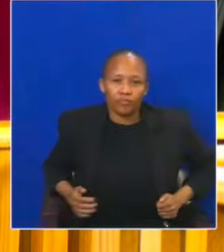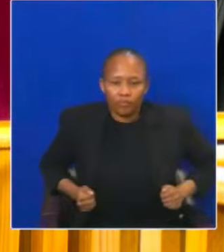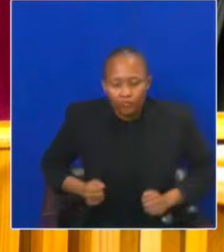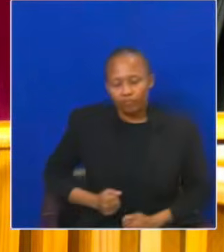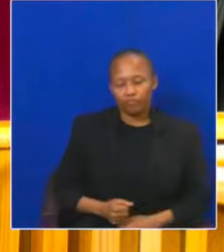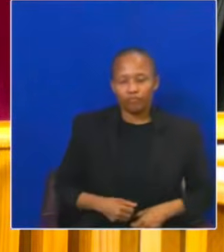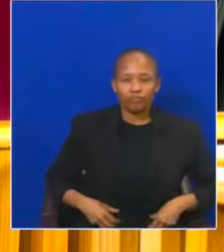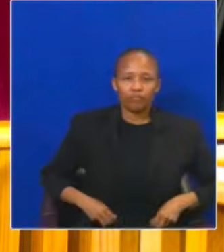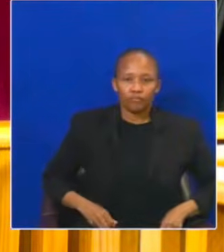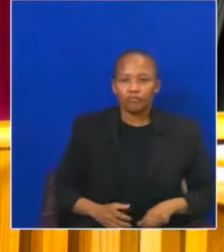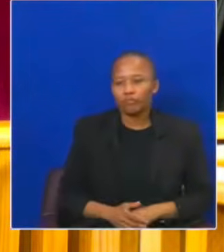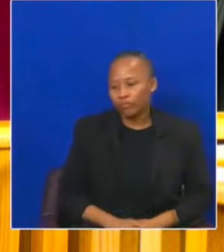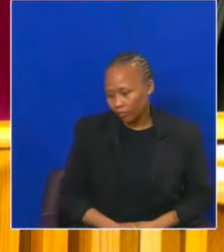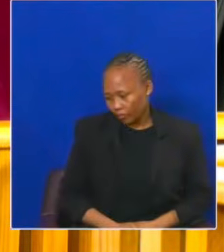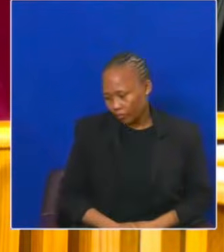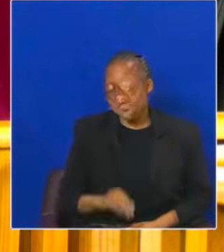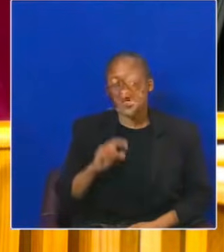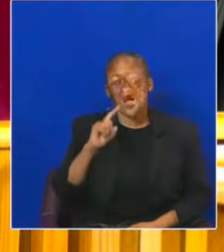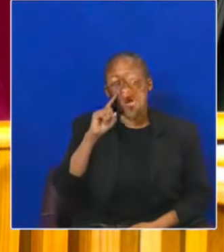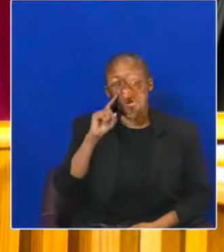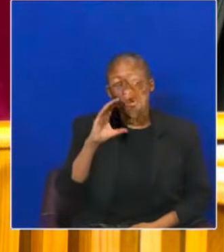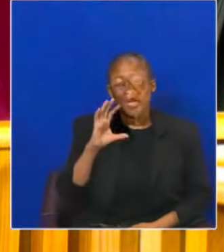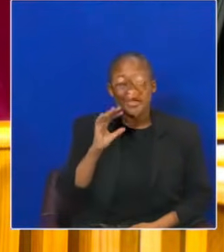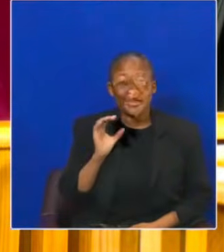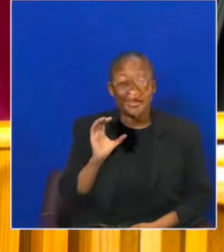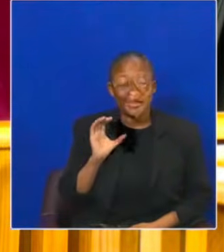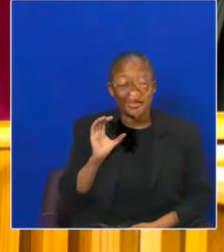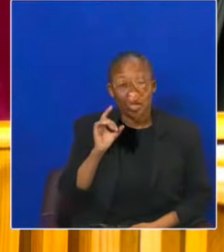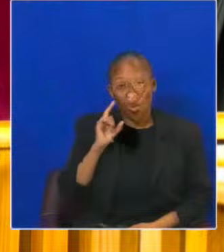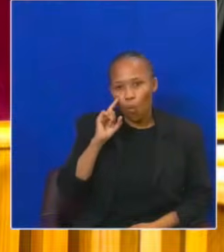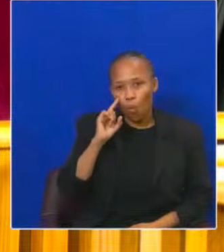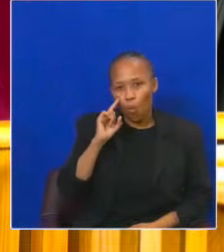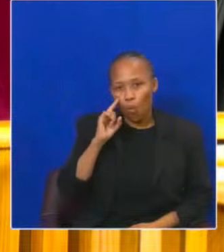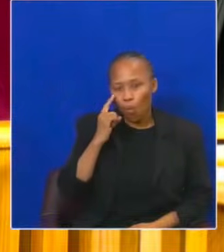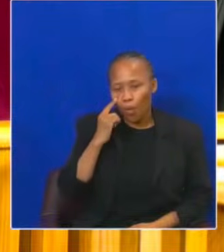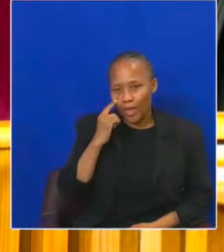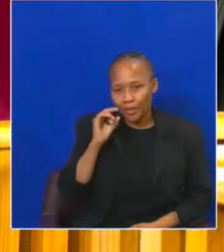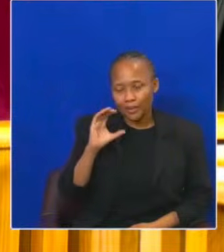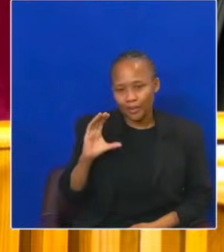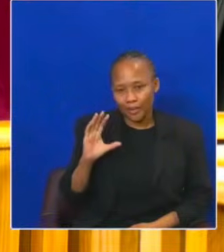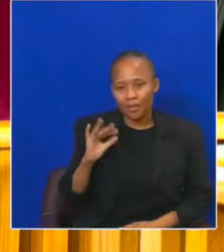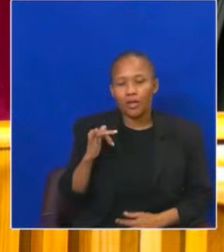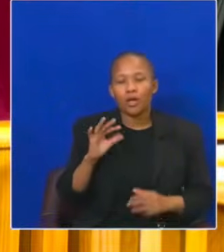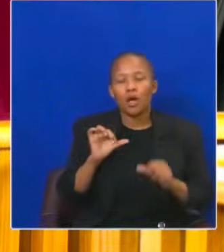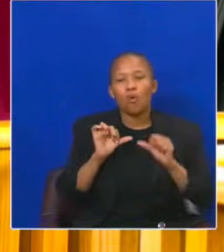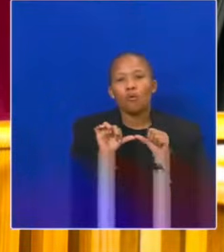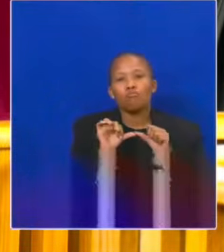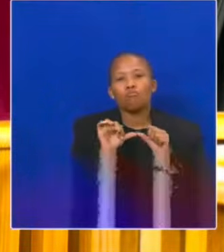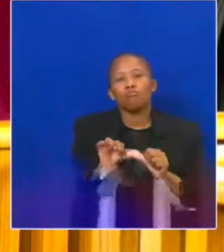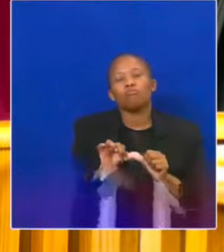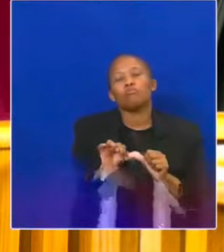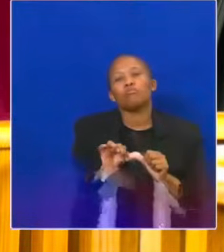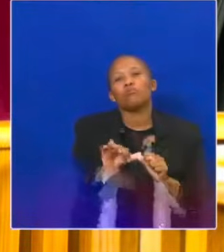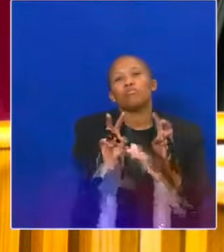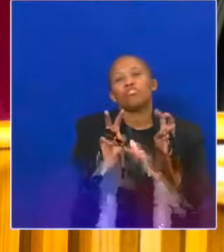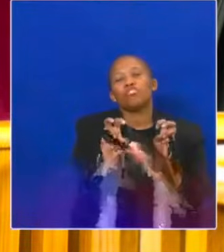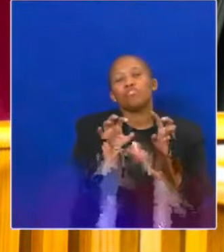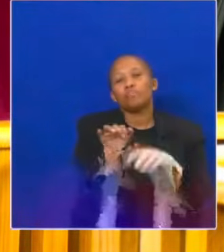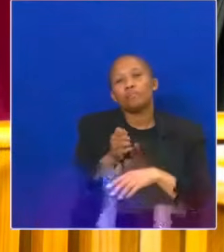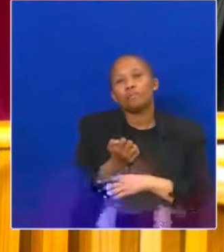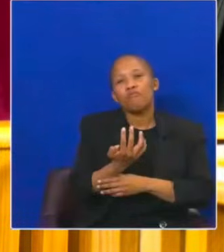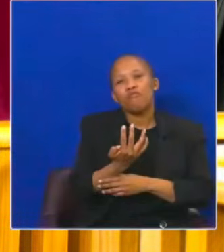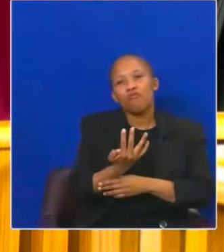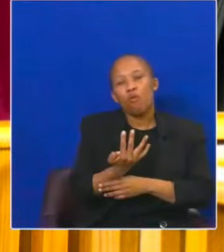Witness C, we will then proceed to theme 4, which is on page